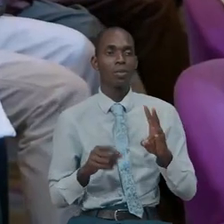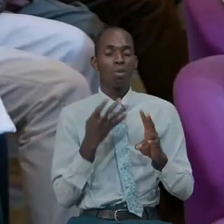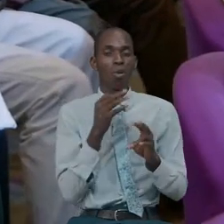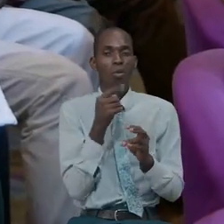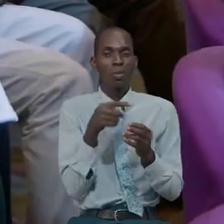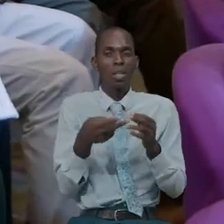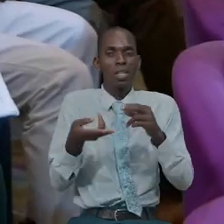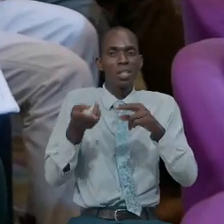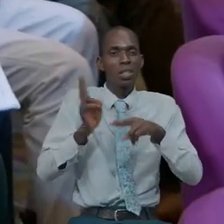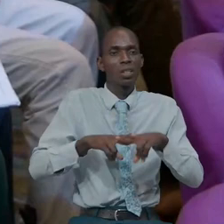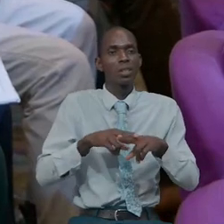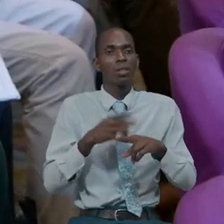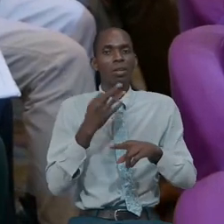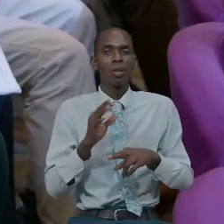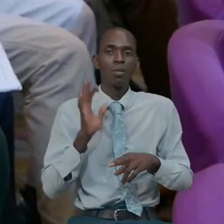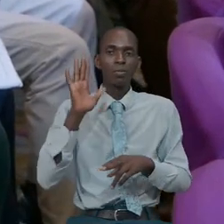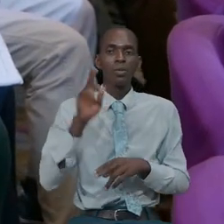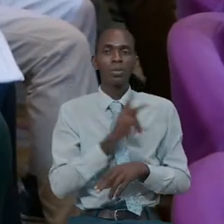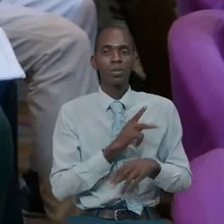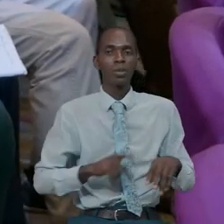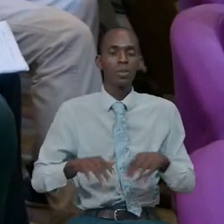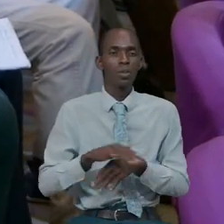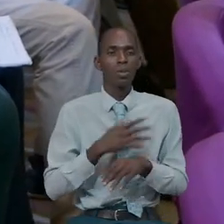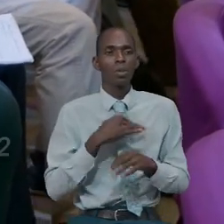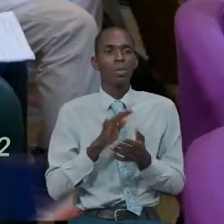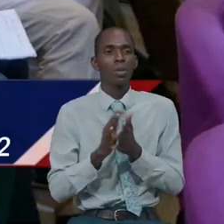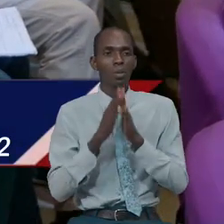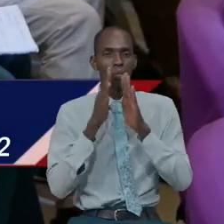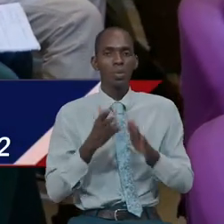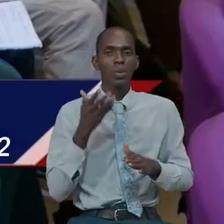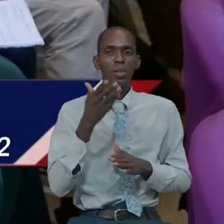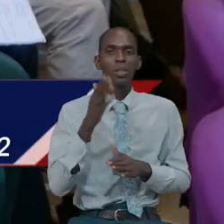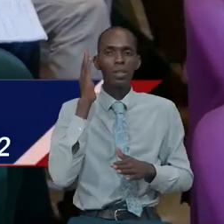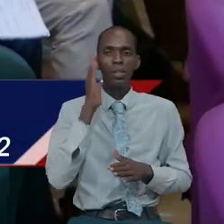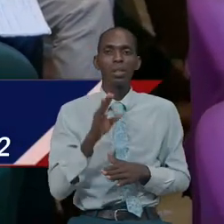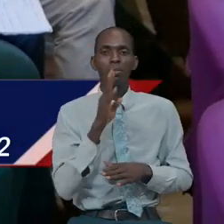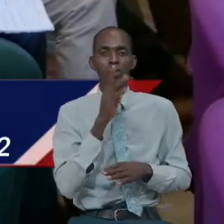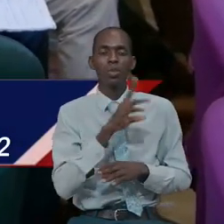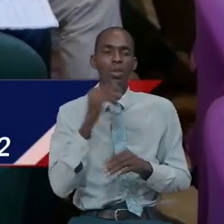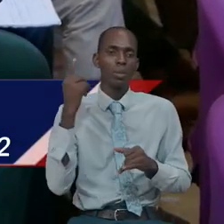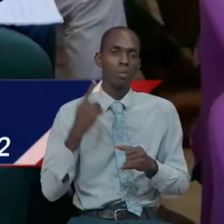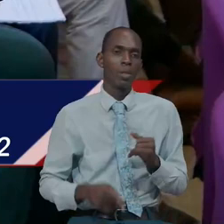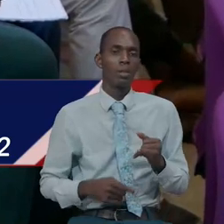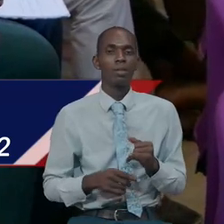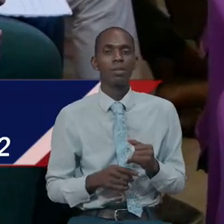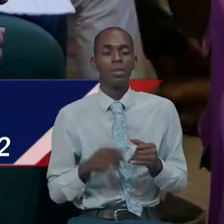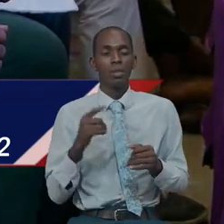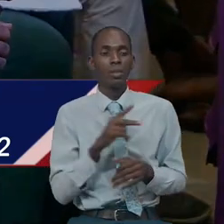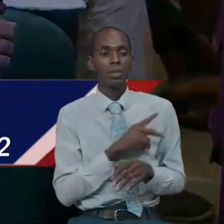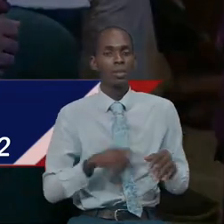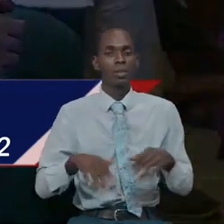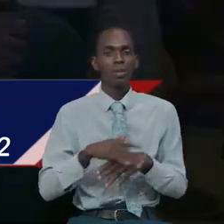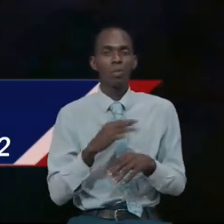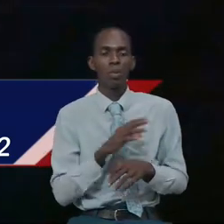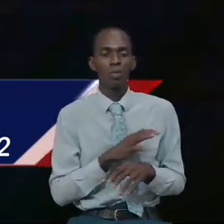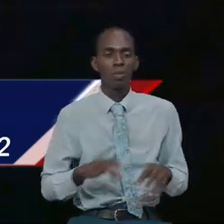the increase of his kingdom and peace there shall be no end. The kingdom of